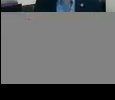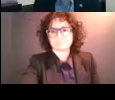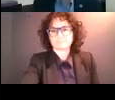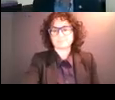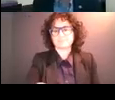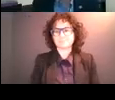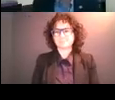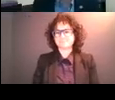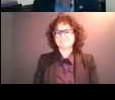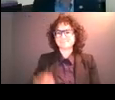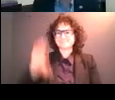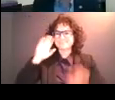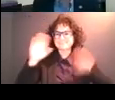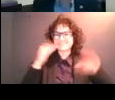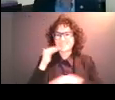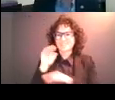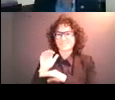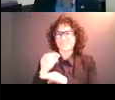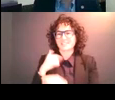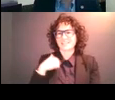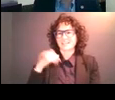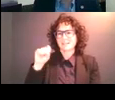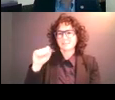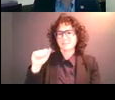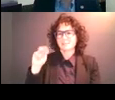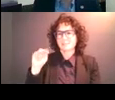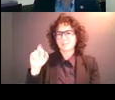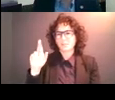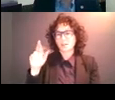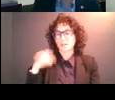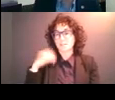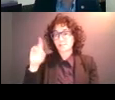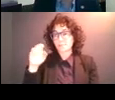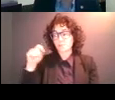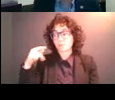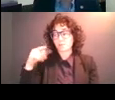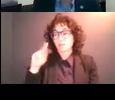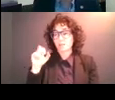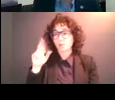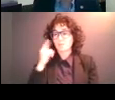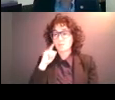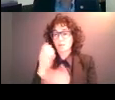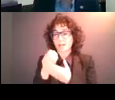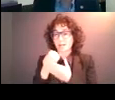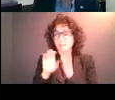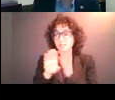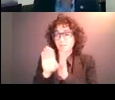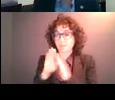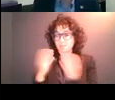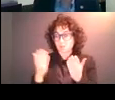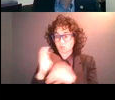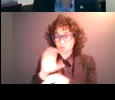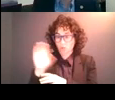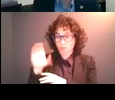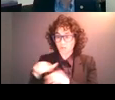Good evening, everybody. My name is Samir Mayakar, and I'm Deputy Mayor for Neighborhood and Economic Development at the City of Chicago. And I want to